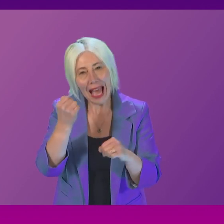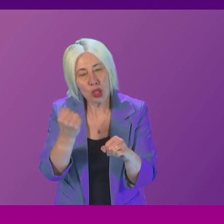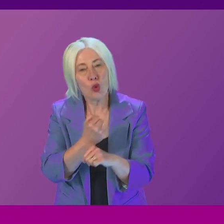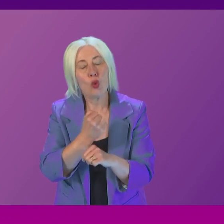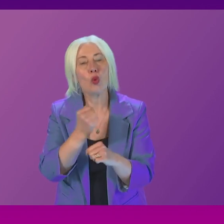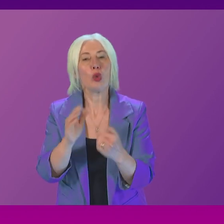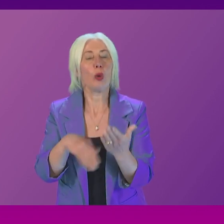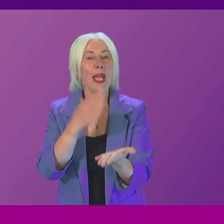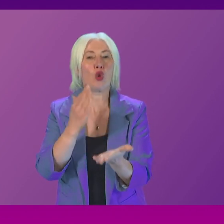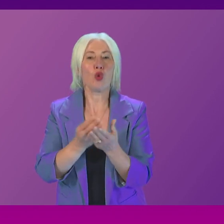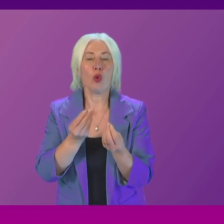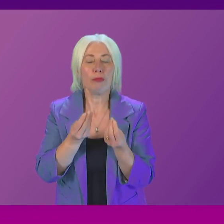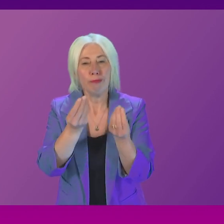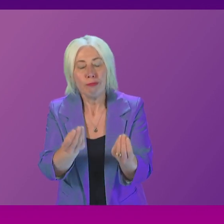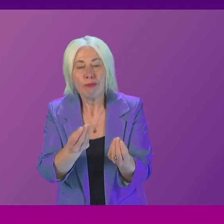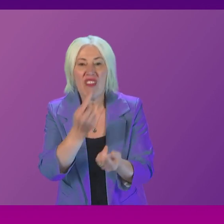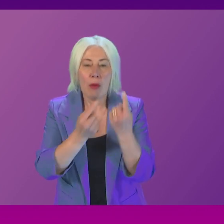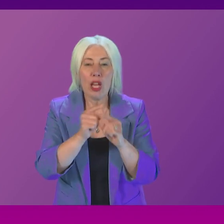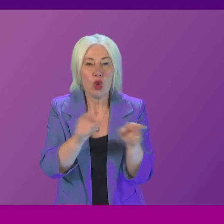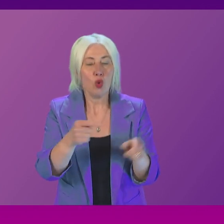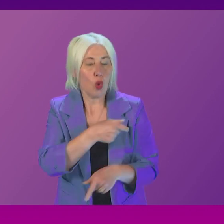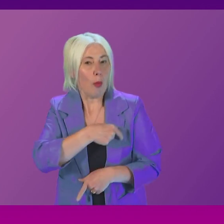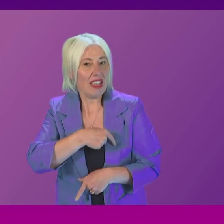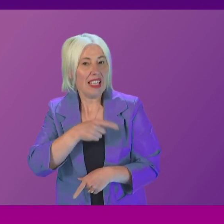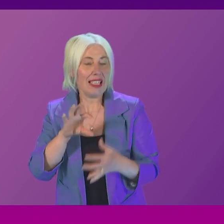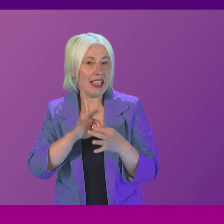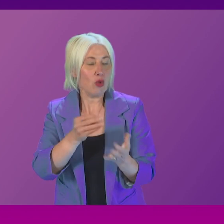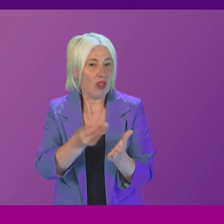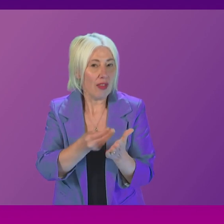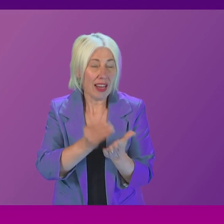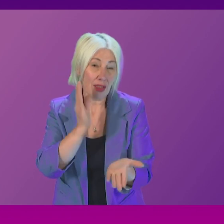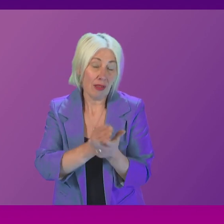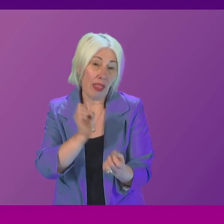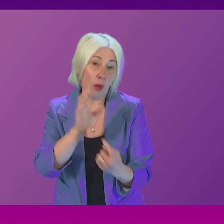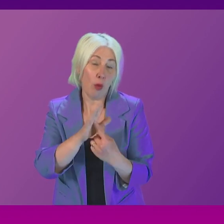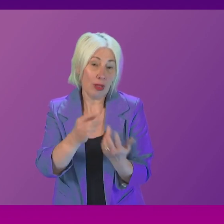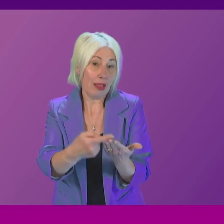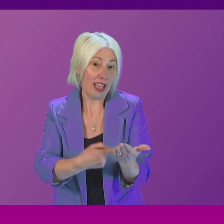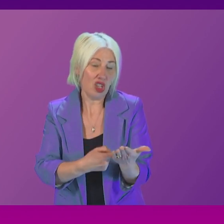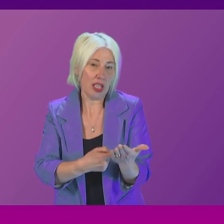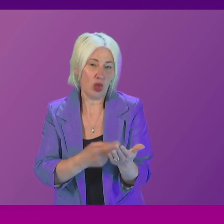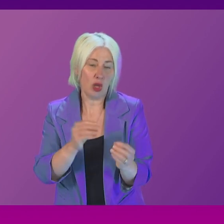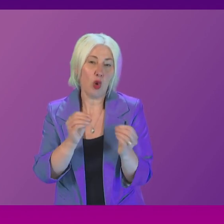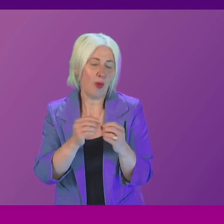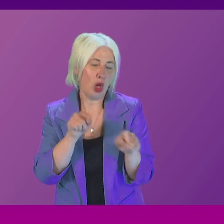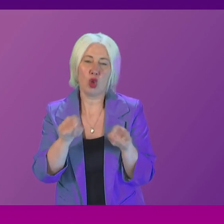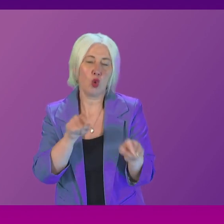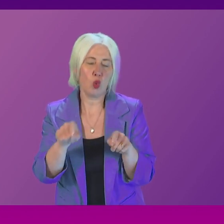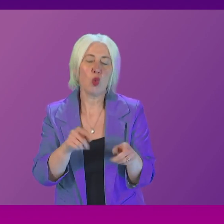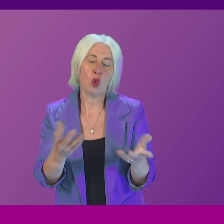as much information to committees around the finances of important pieces of legislation. You've mentioned a couple